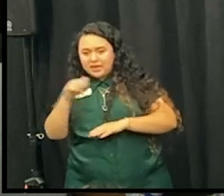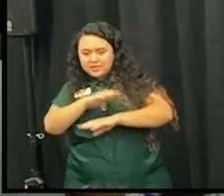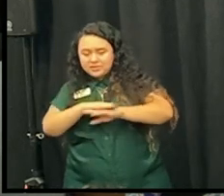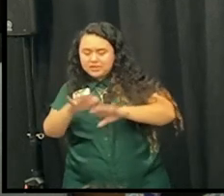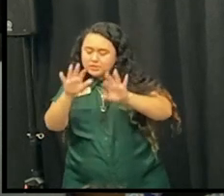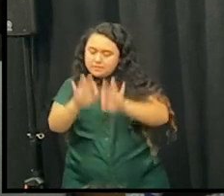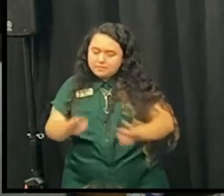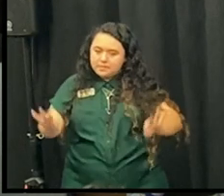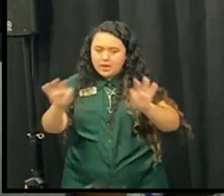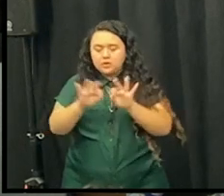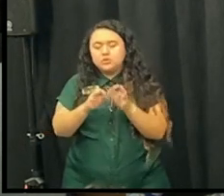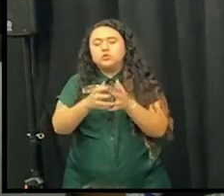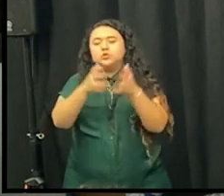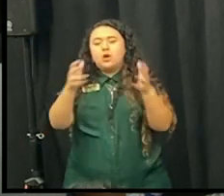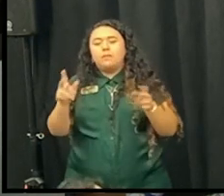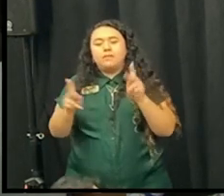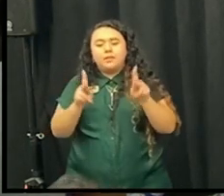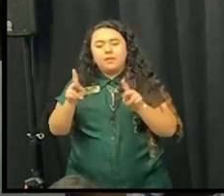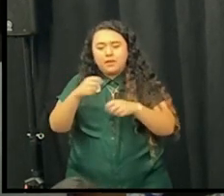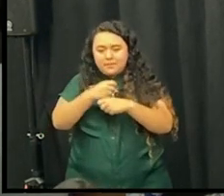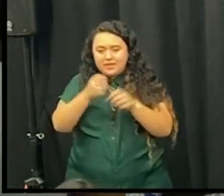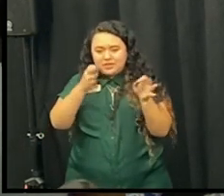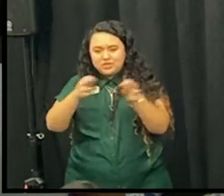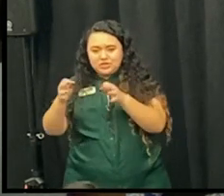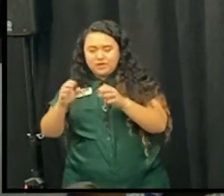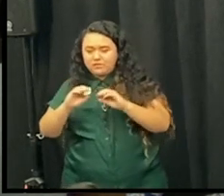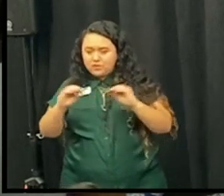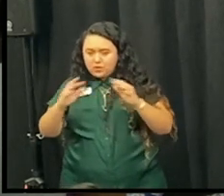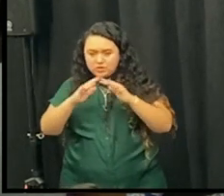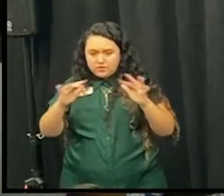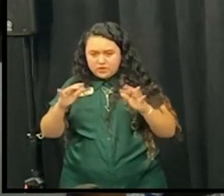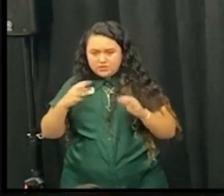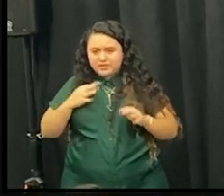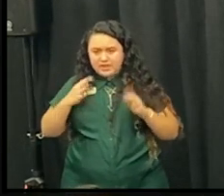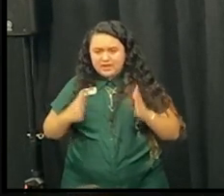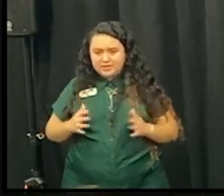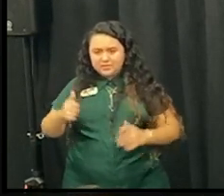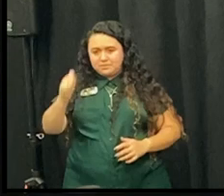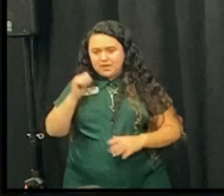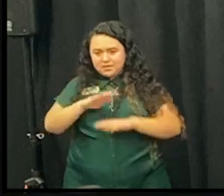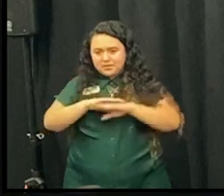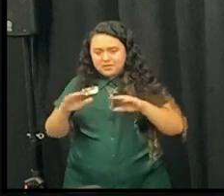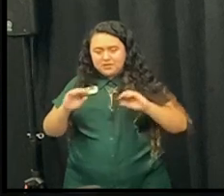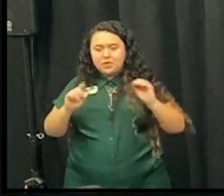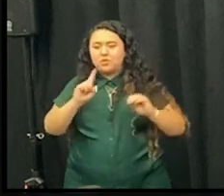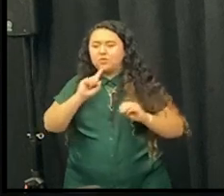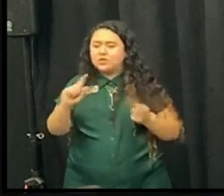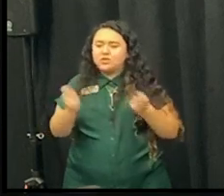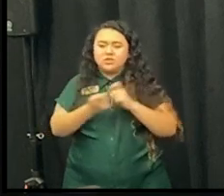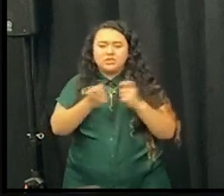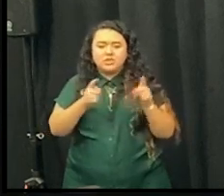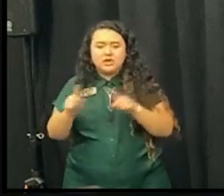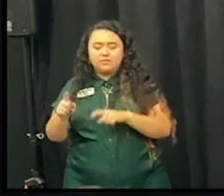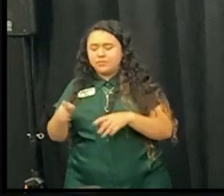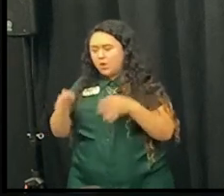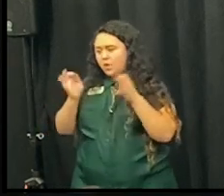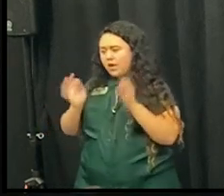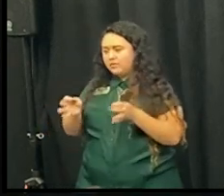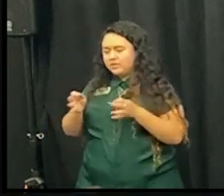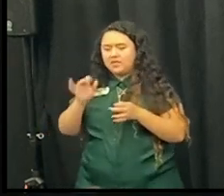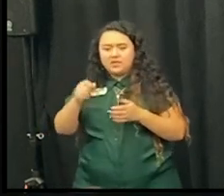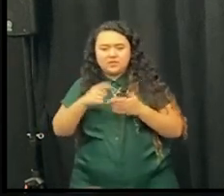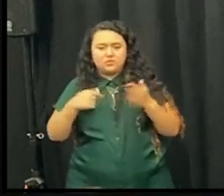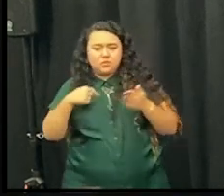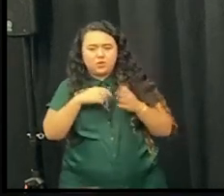much. Yes. Because those are the people making decisions. If you have no diverse candidates backstage, there's no real change happening. So that's really what we're